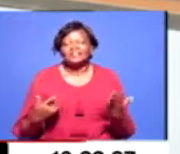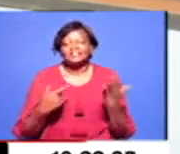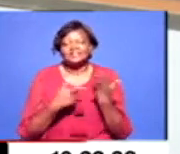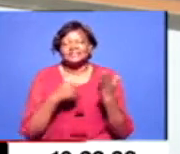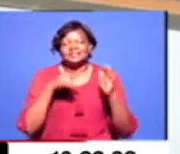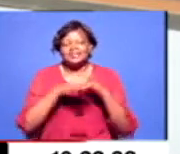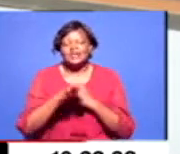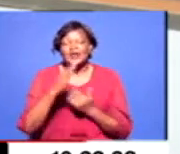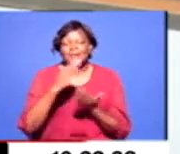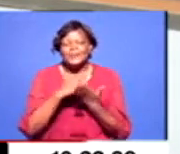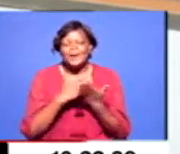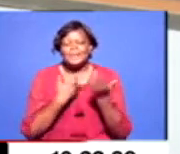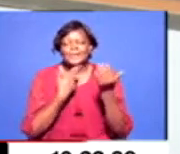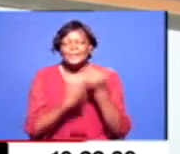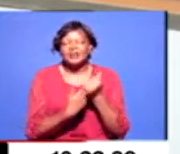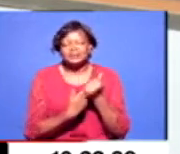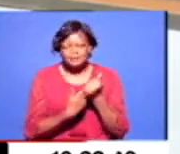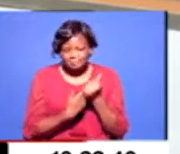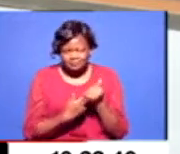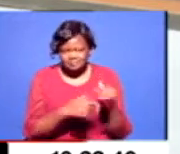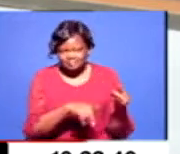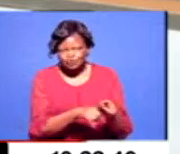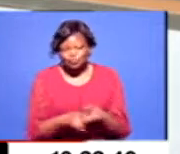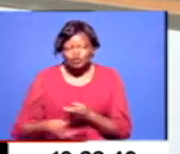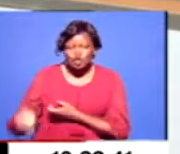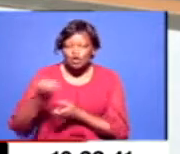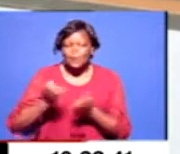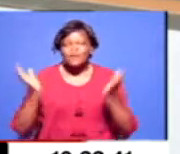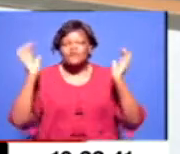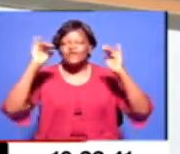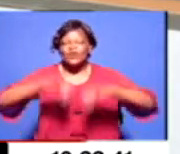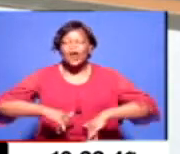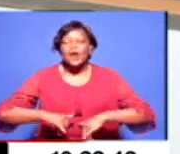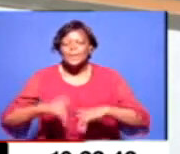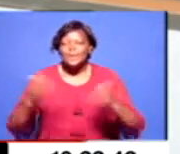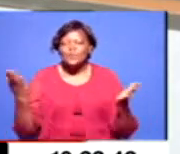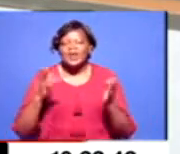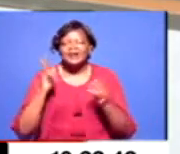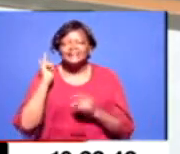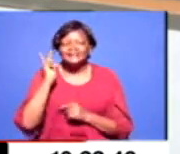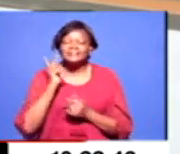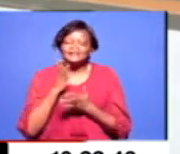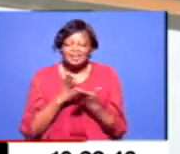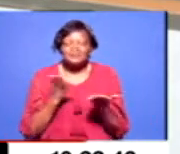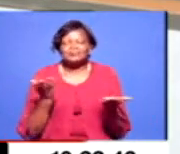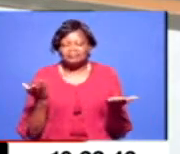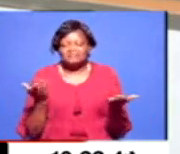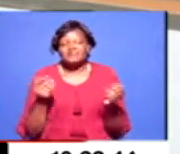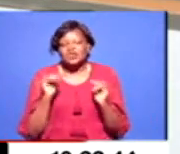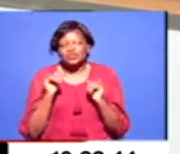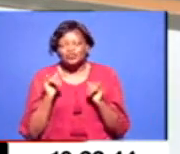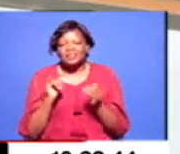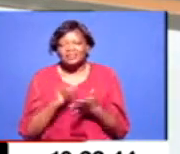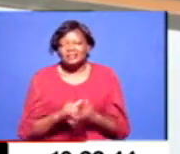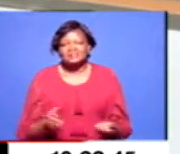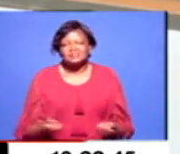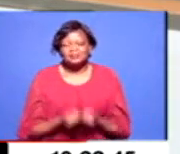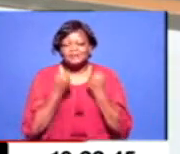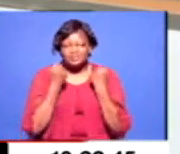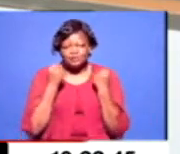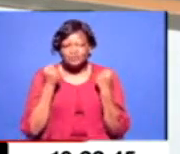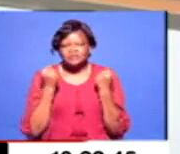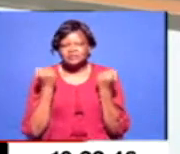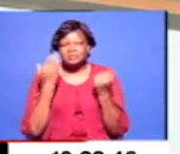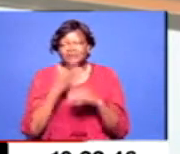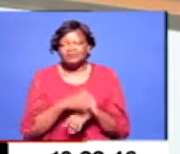program partners and also economic forum running in Kisii. That just some of the news shaping headlines that we